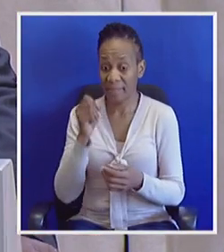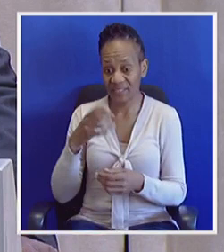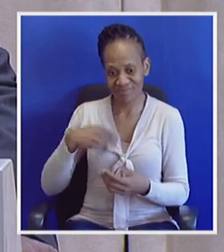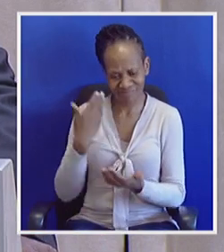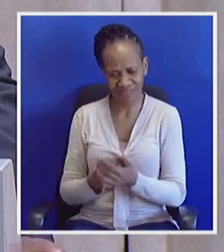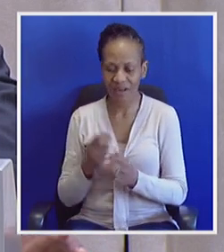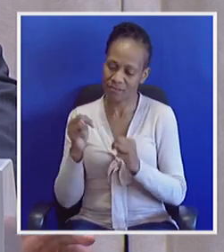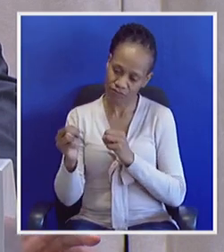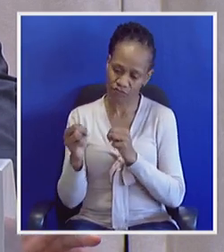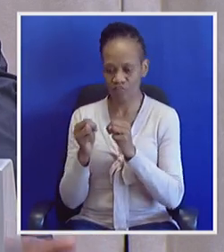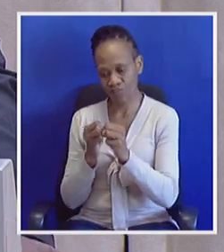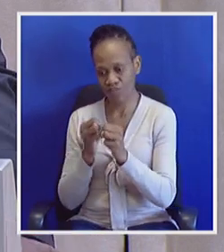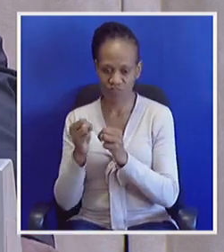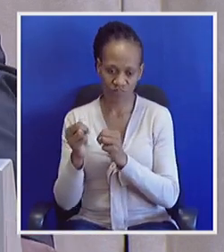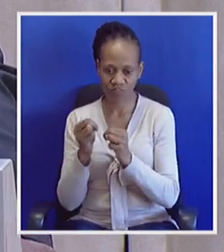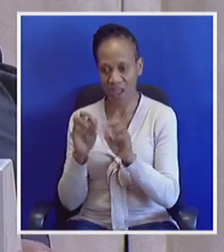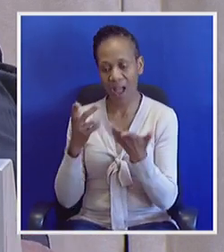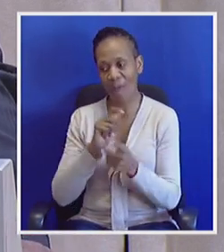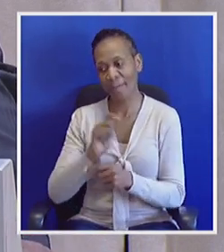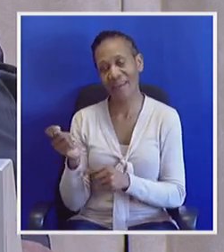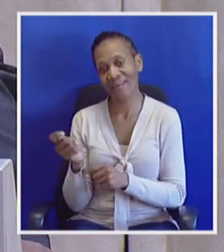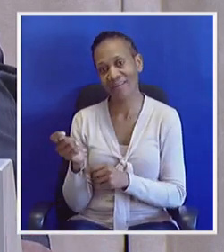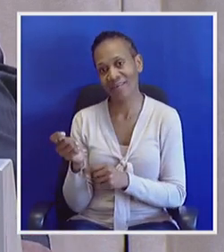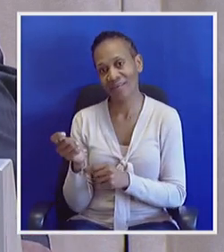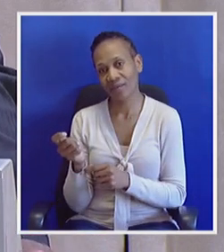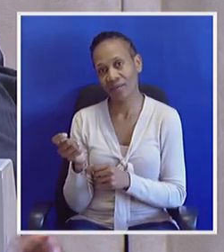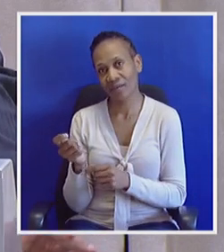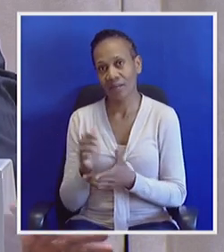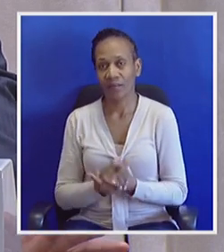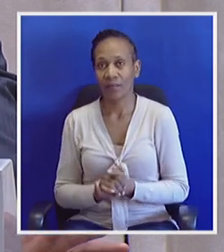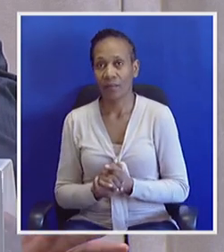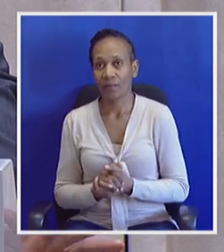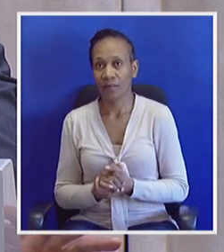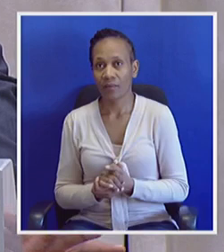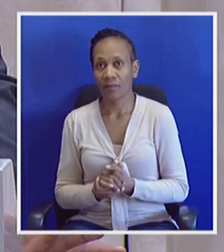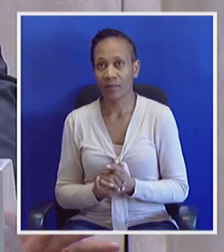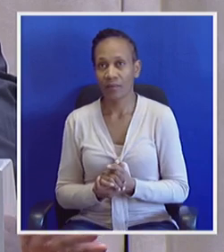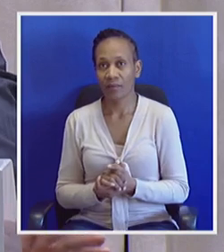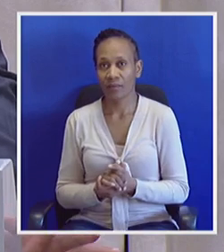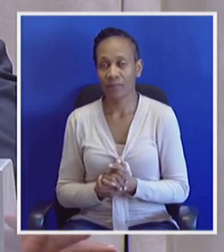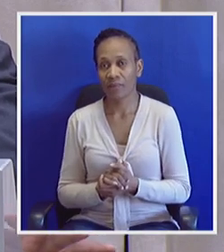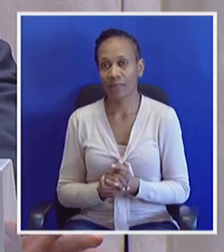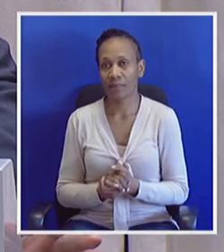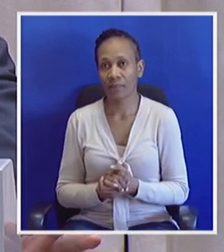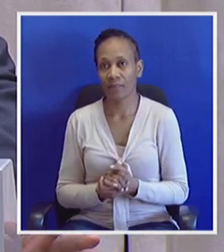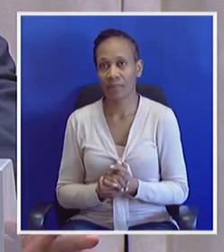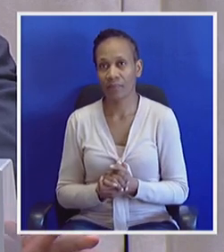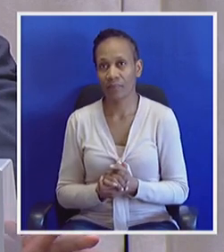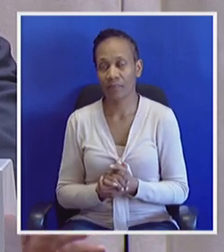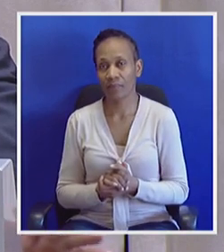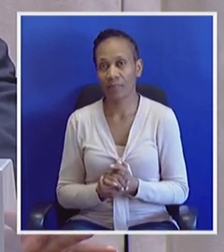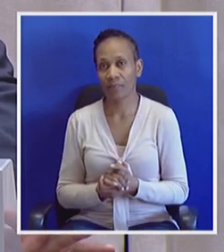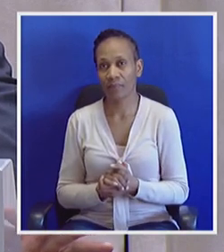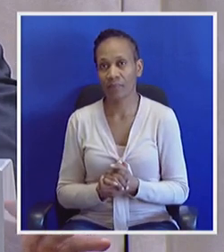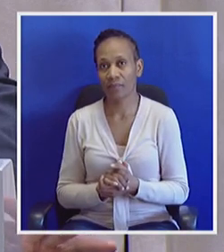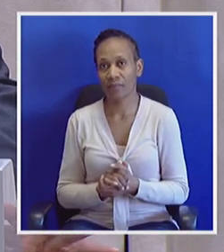have to negotiate your way around that. And once the covenants have not been properly met, you